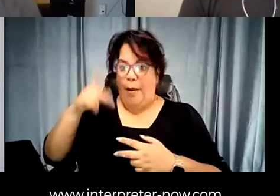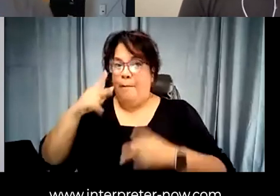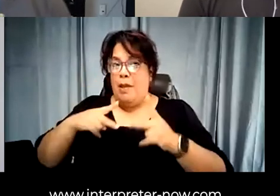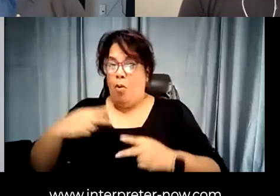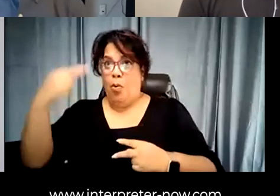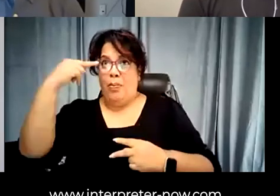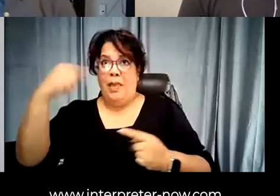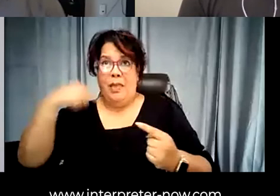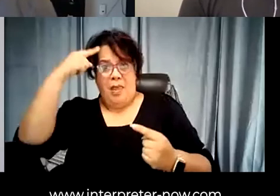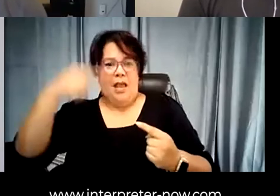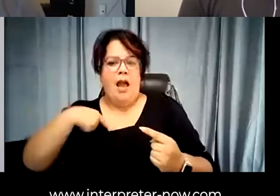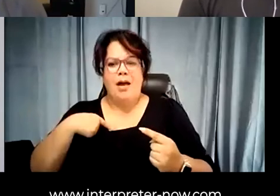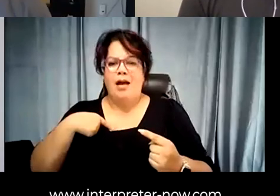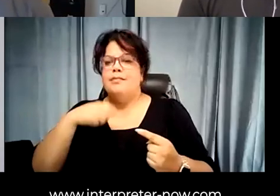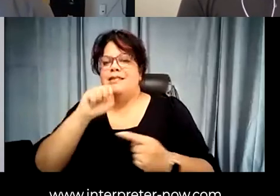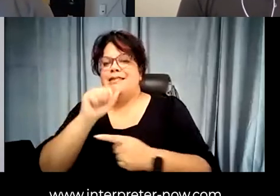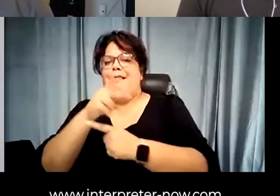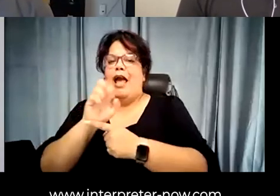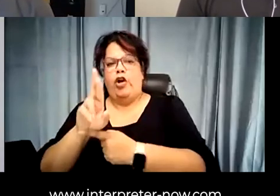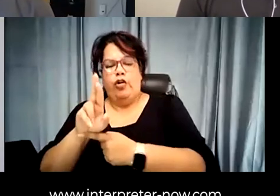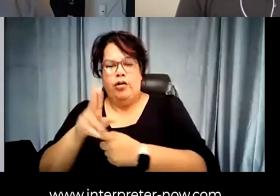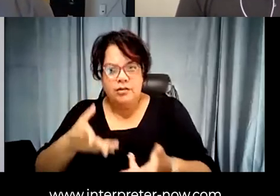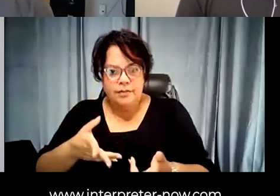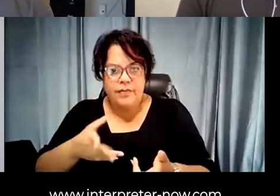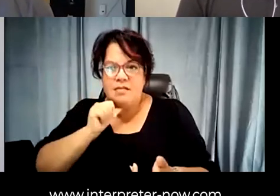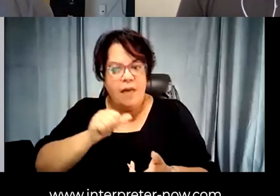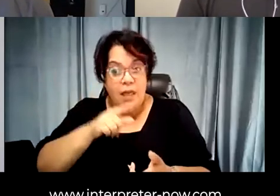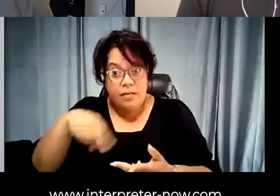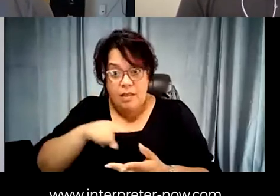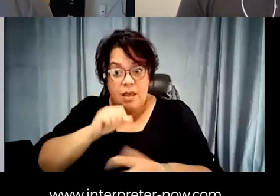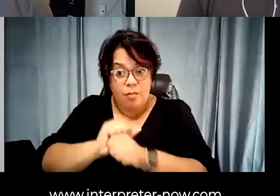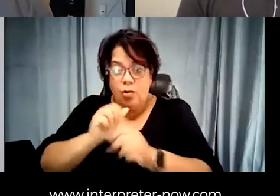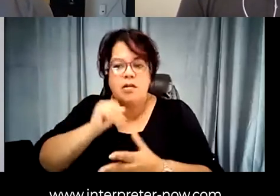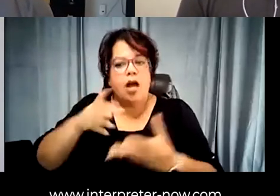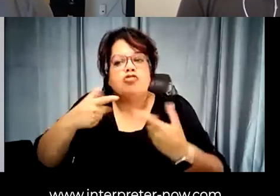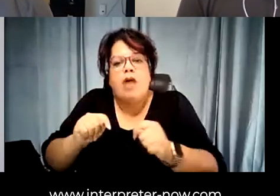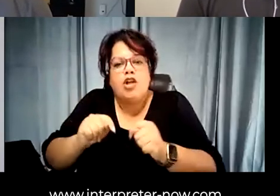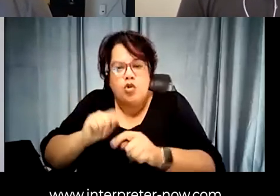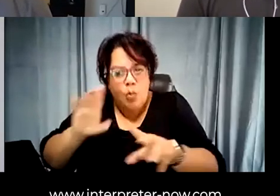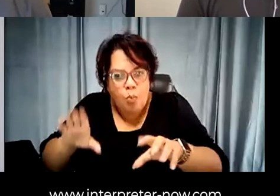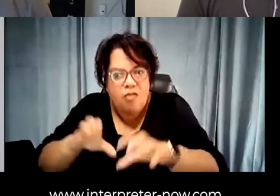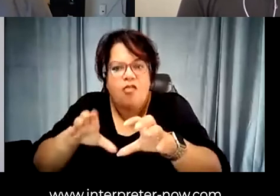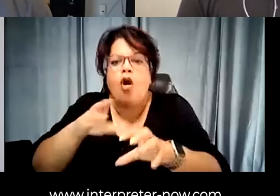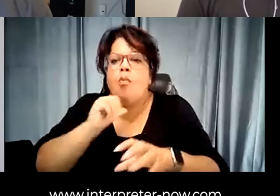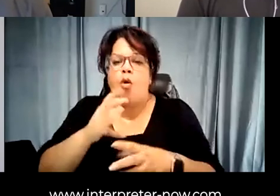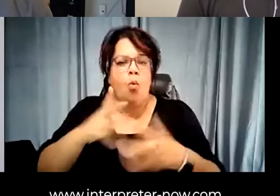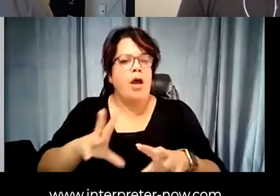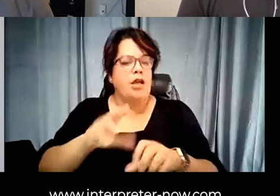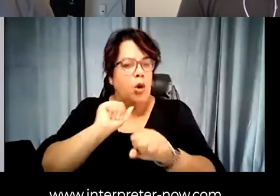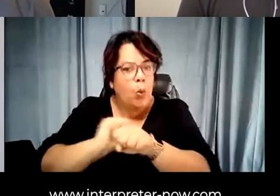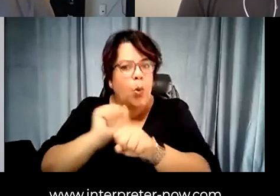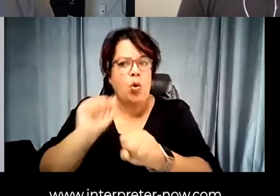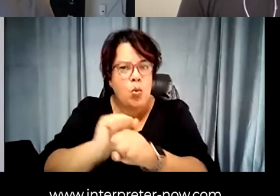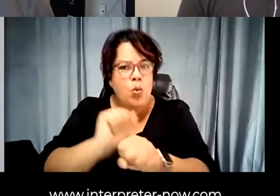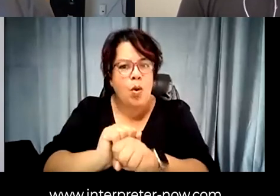wilting inside. It's not that they don't want to perform. It's not that they aren't trying to work hard. If they are dealing with burnout, they